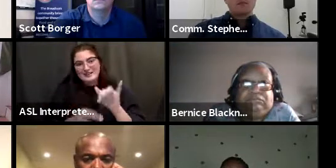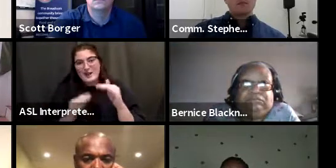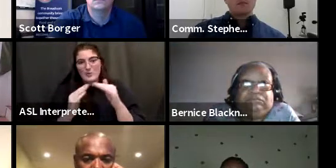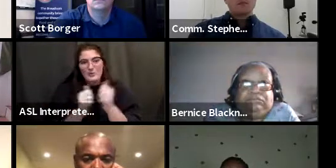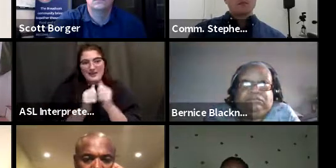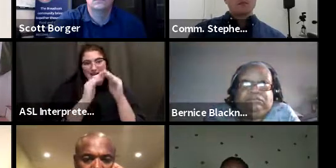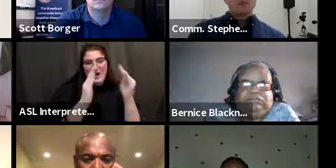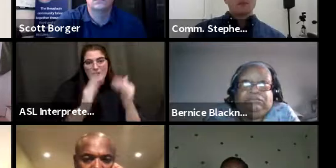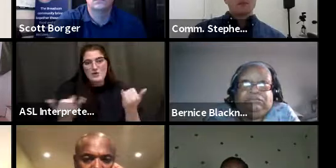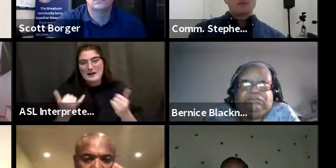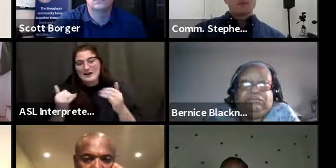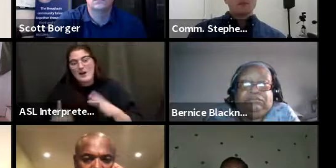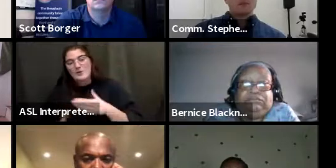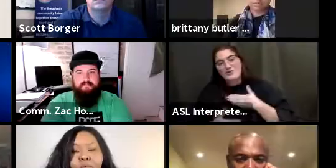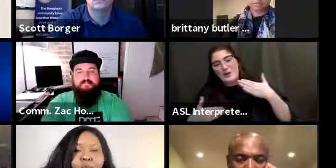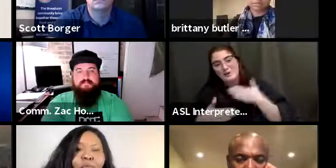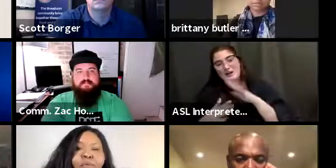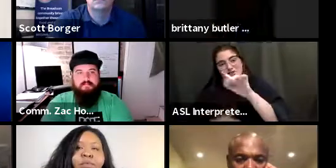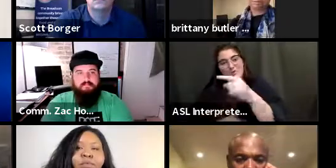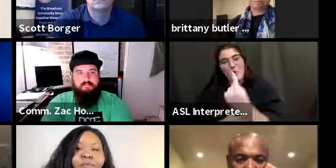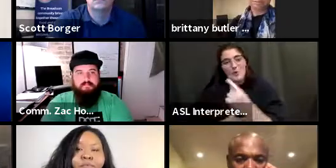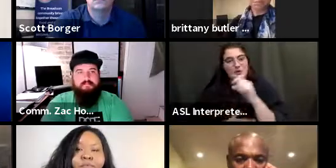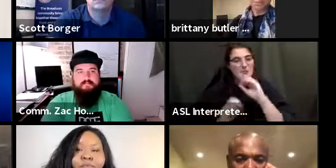it's recreation only, no housing.